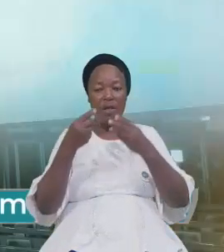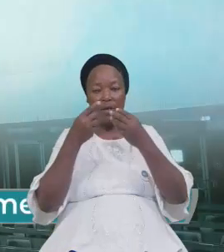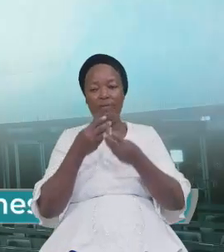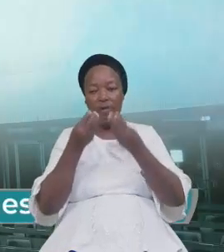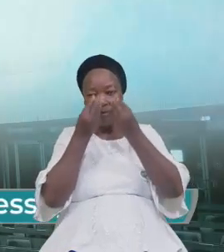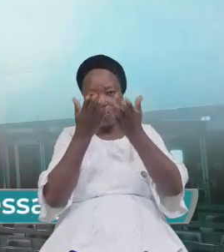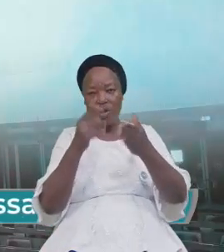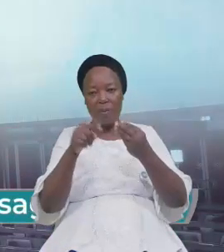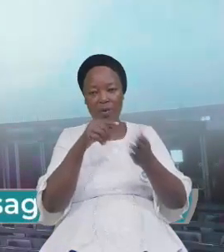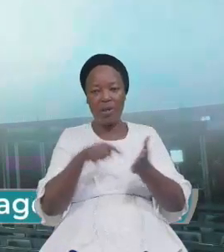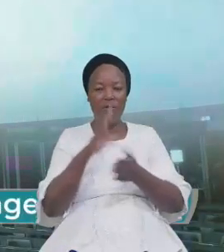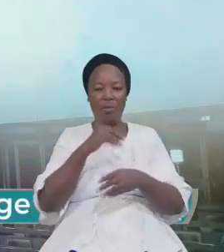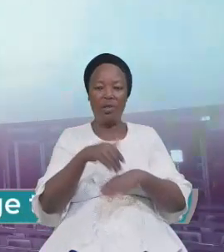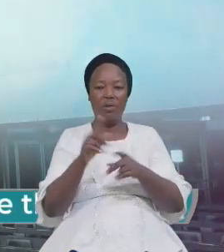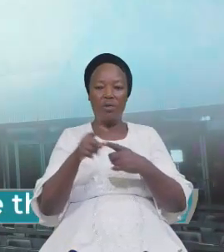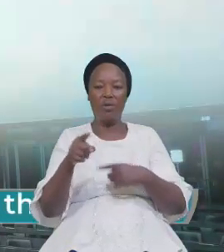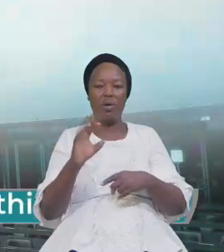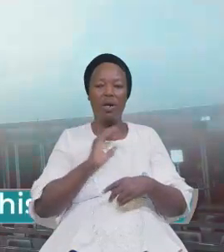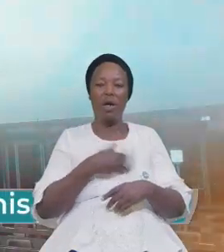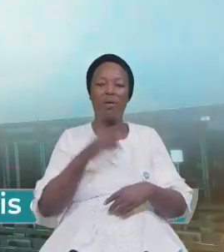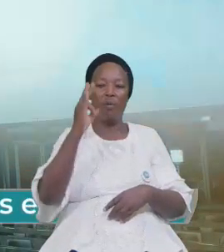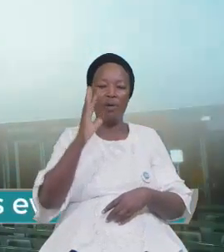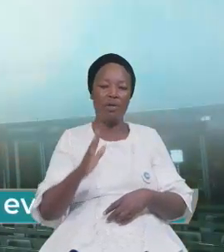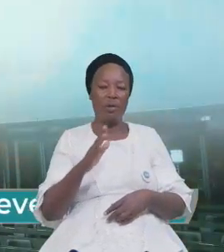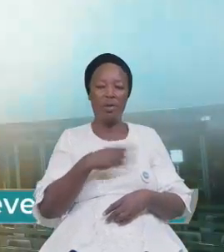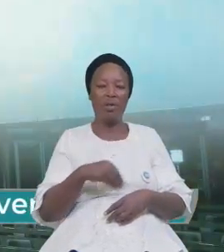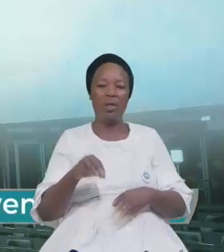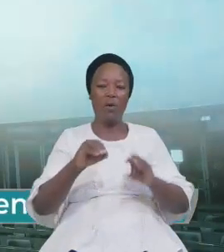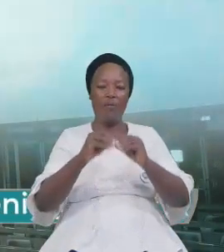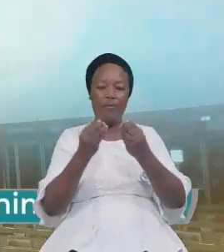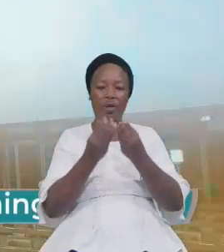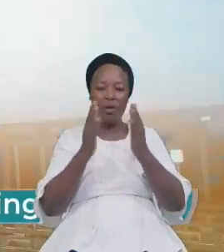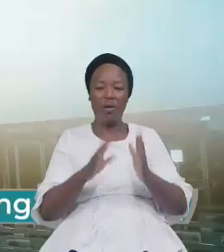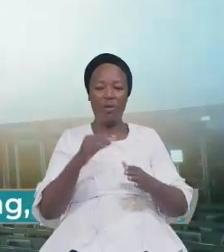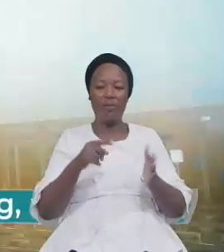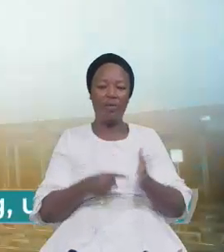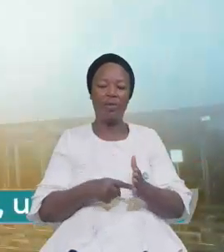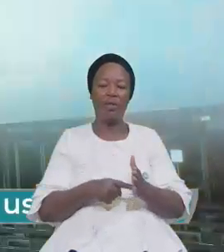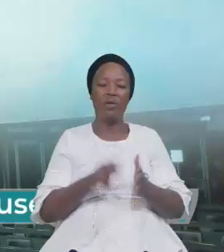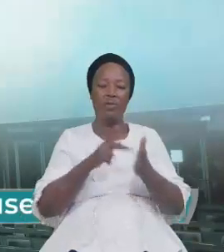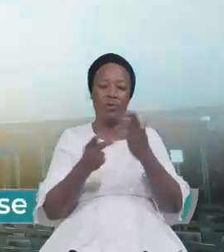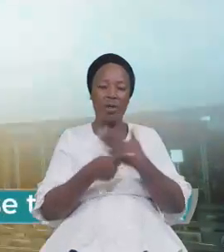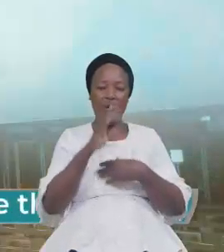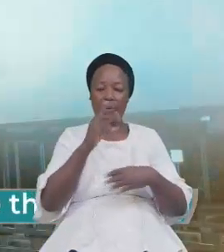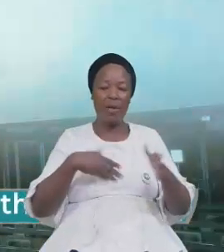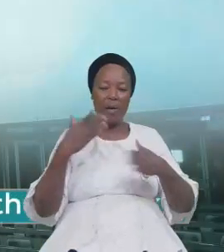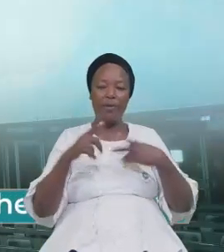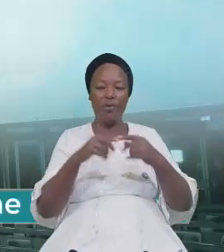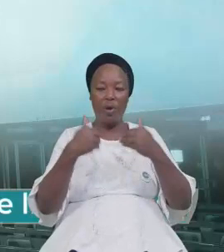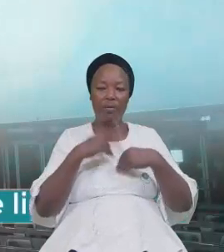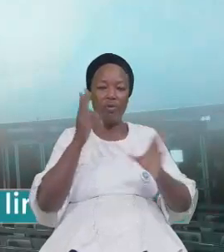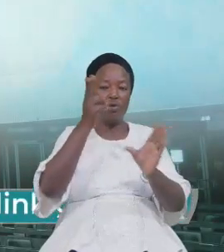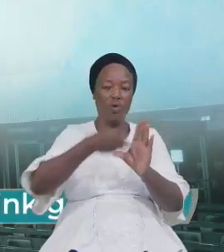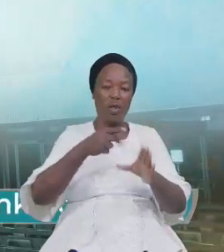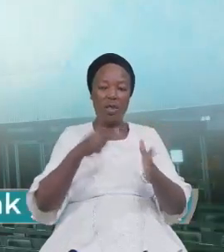our pastor, the convener of this crusade. We'll be delighted to have you join this